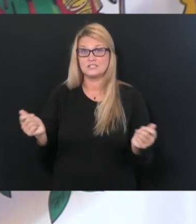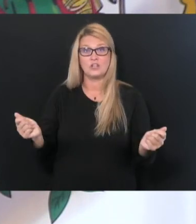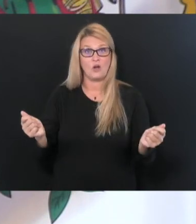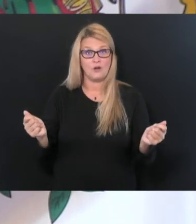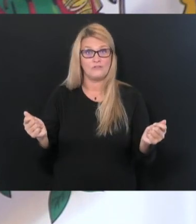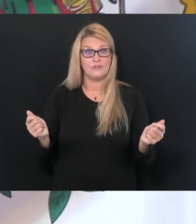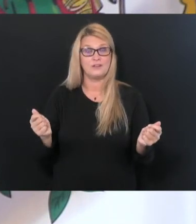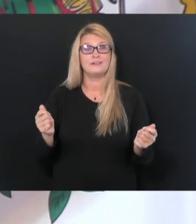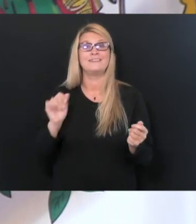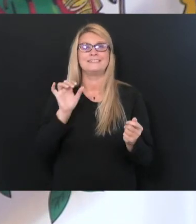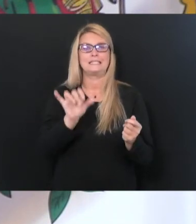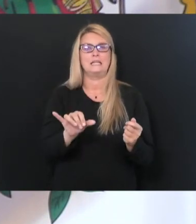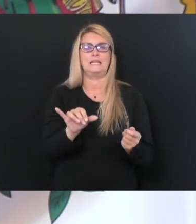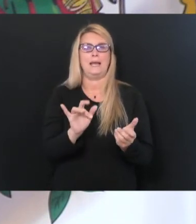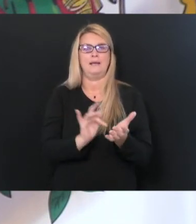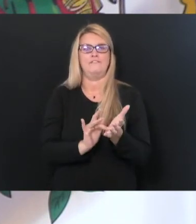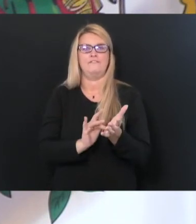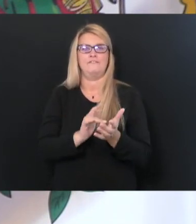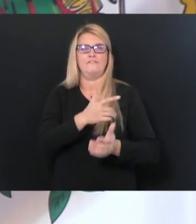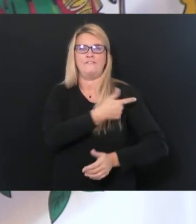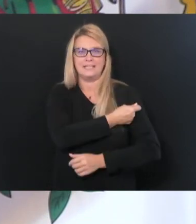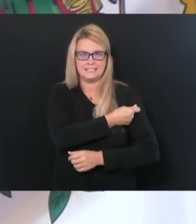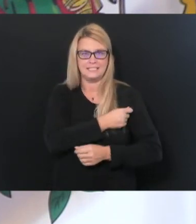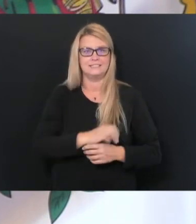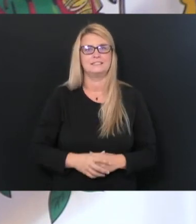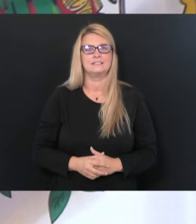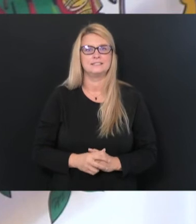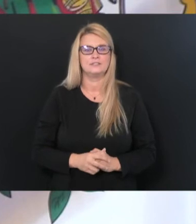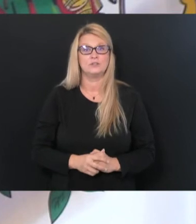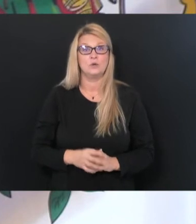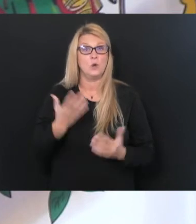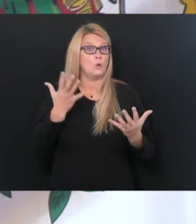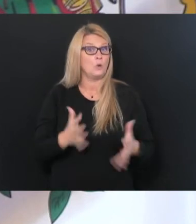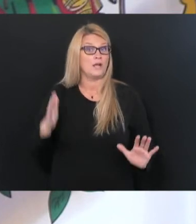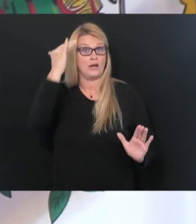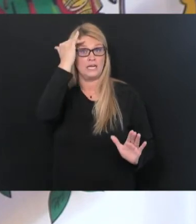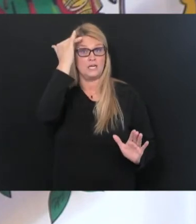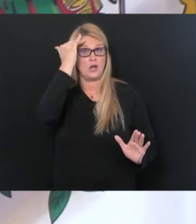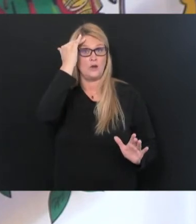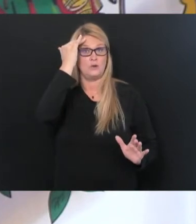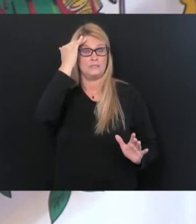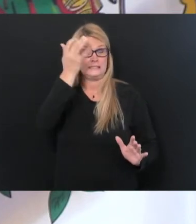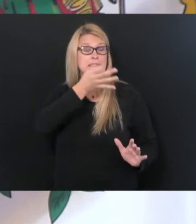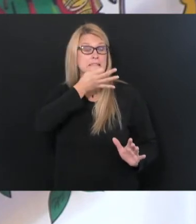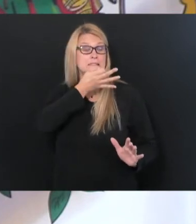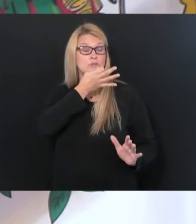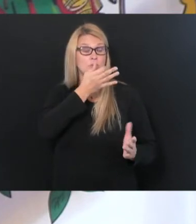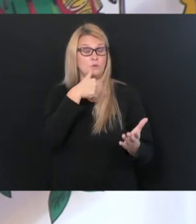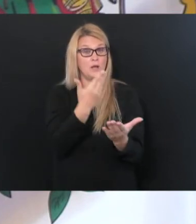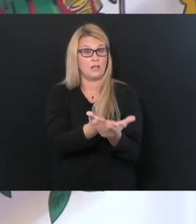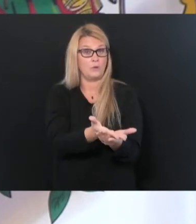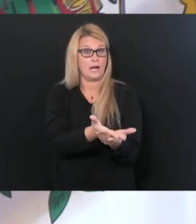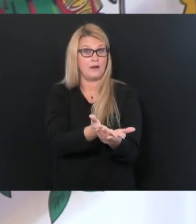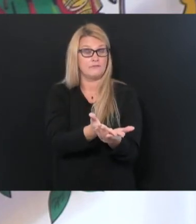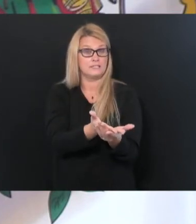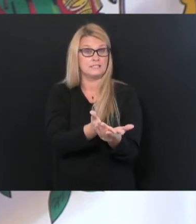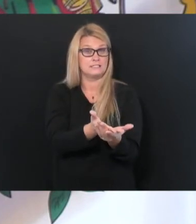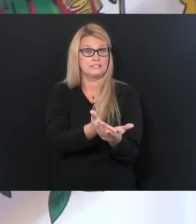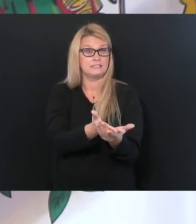is the vaccine. And we know we're days away from it